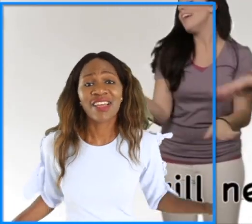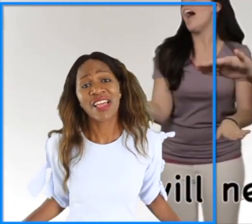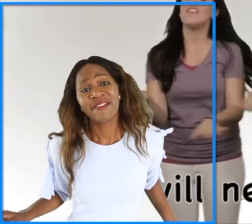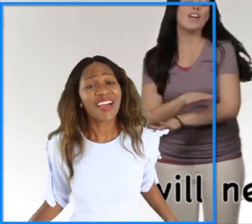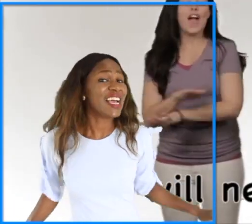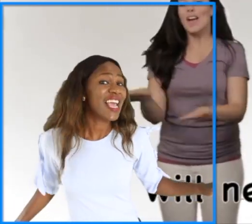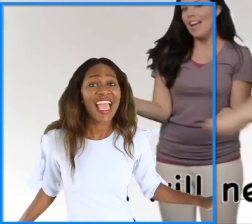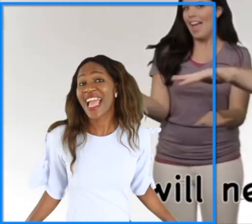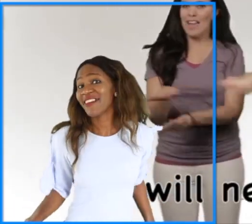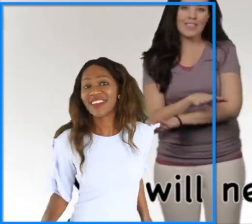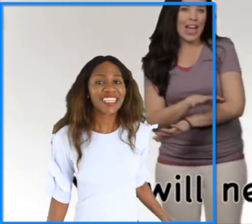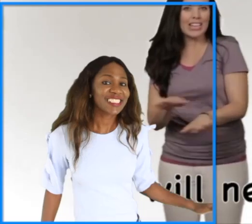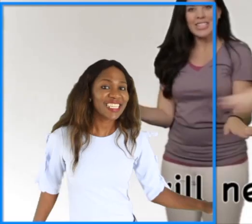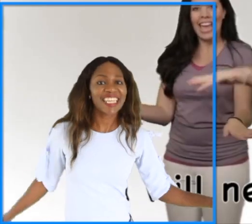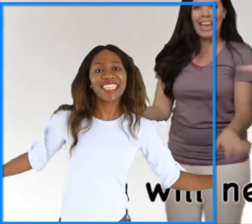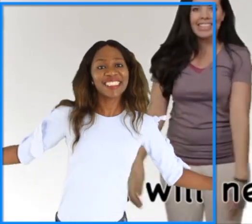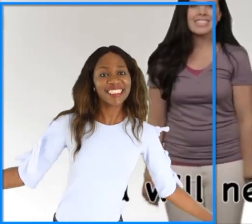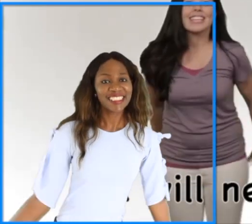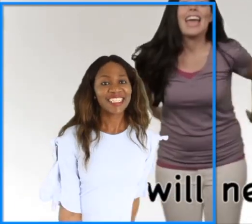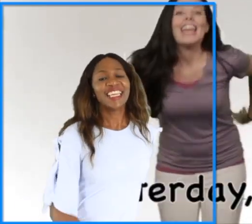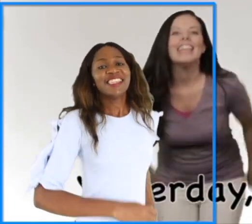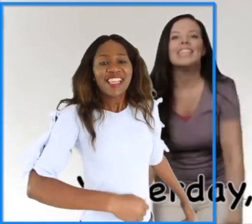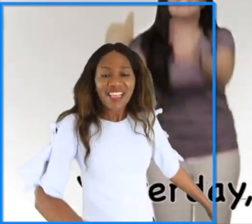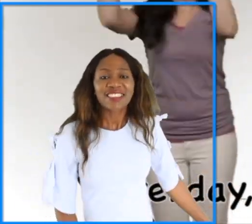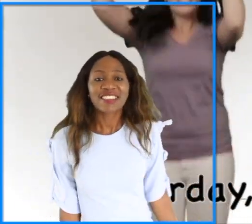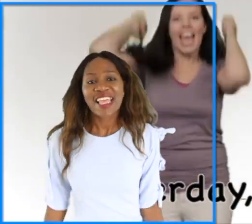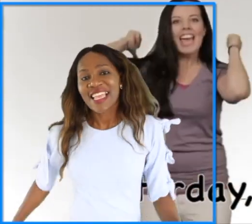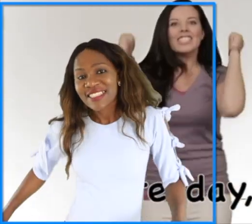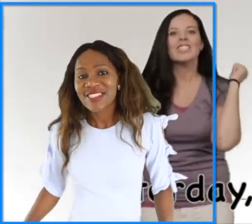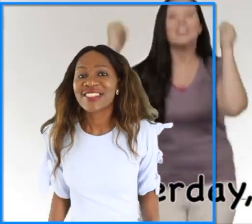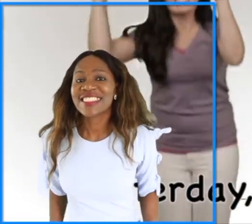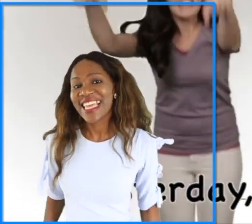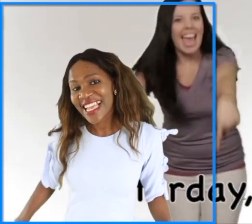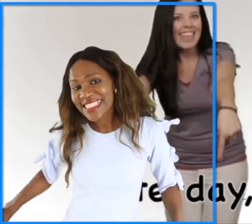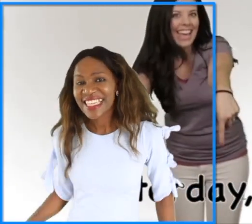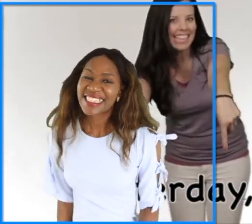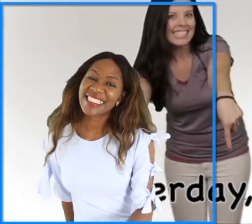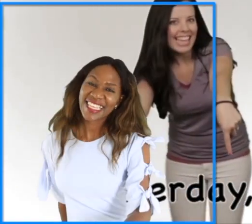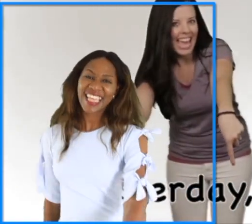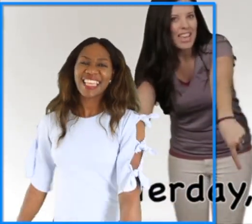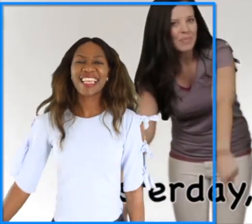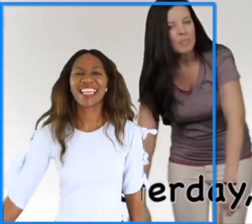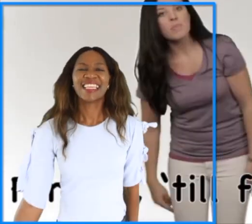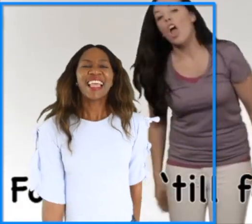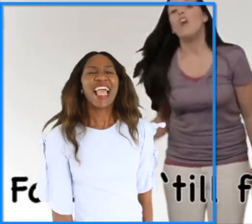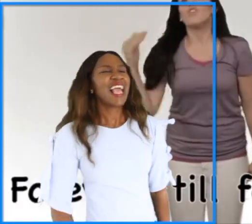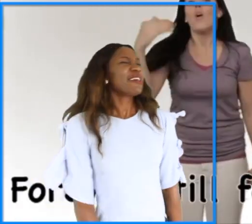You will never, ever change. Yesterday, today,